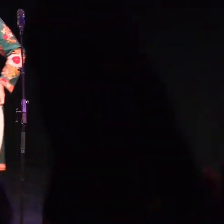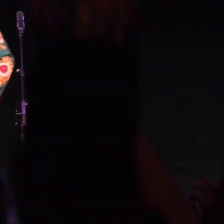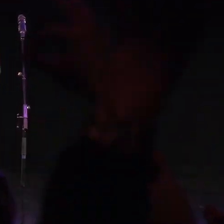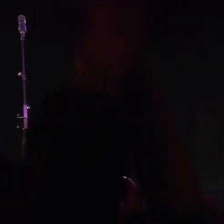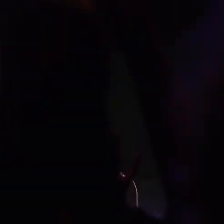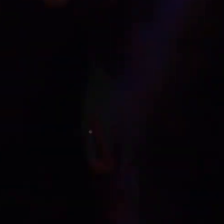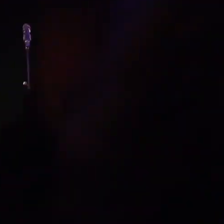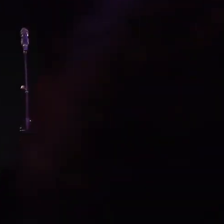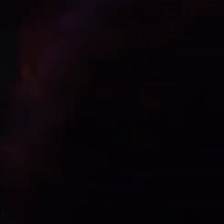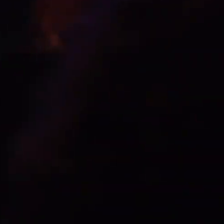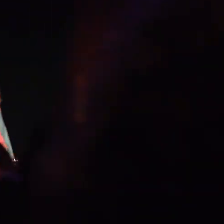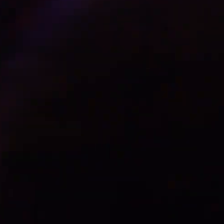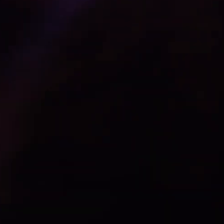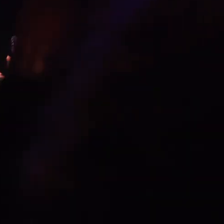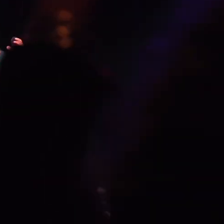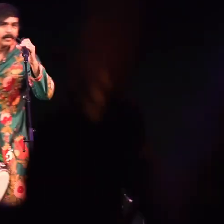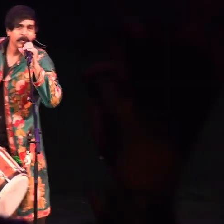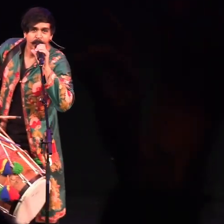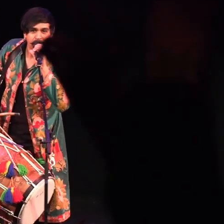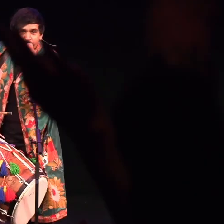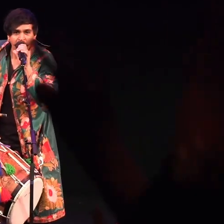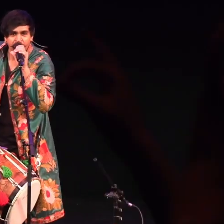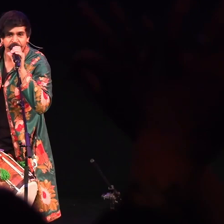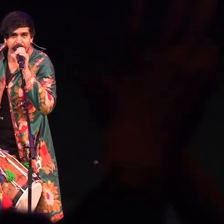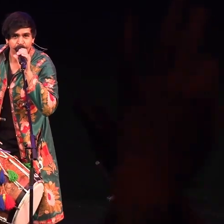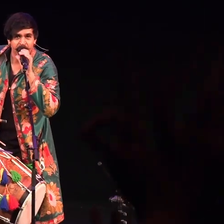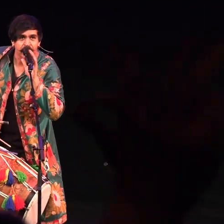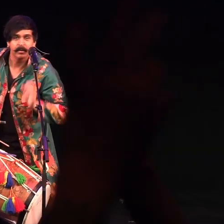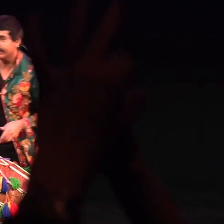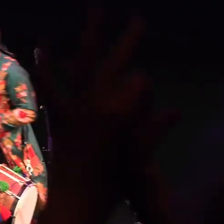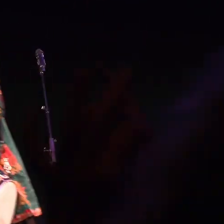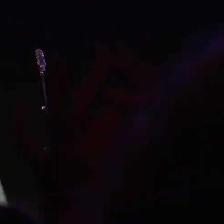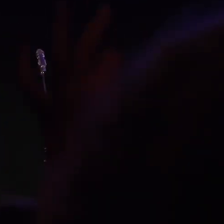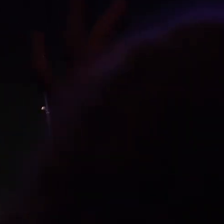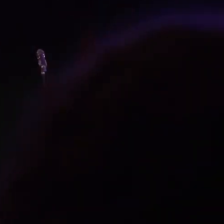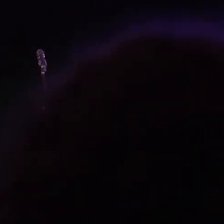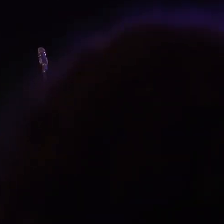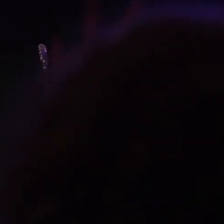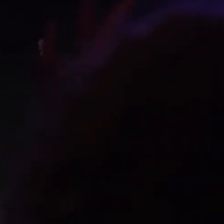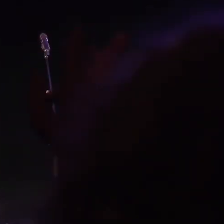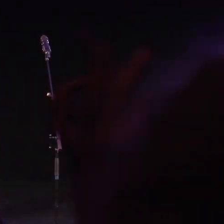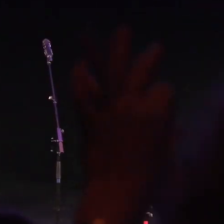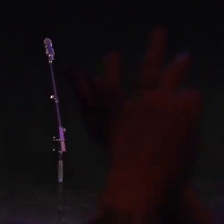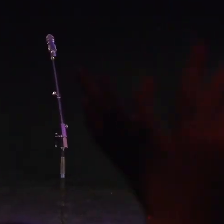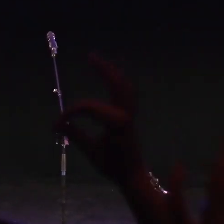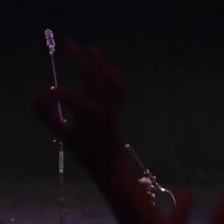Now y'all follow me.